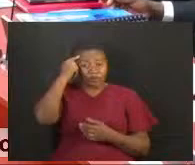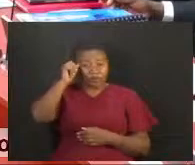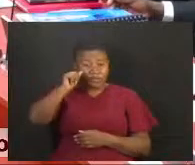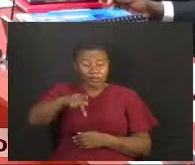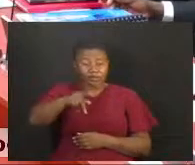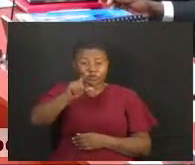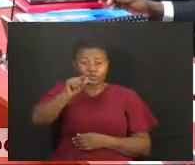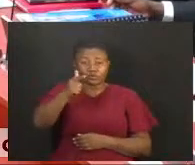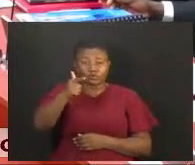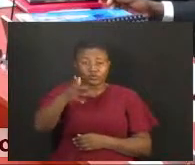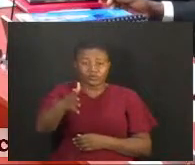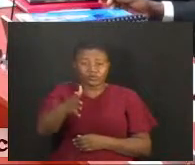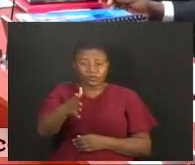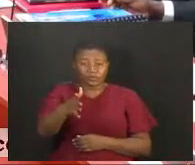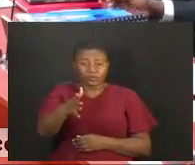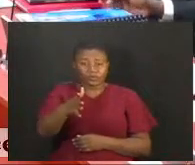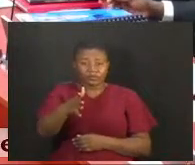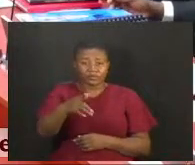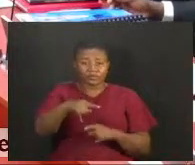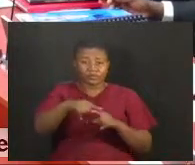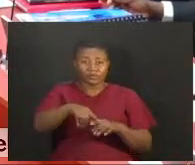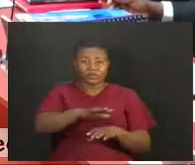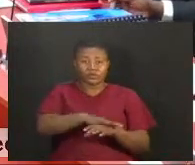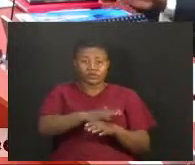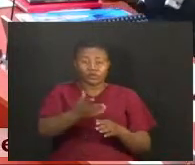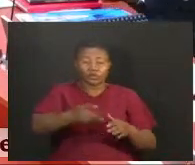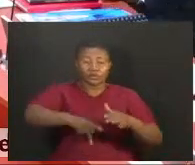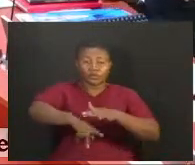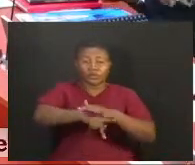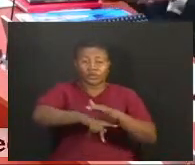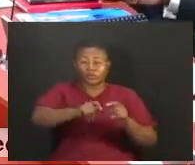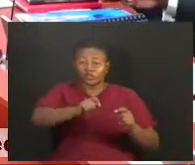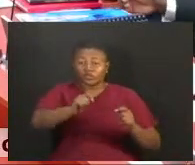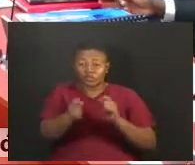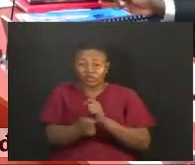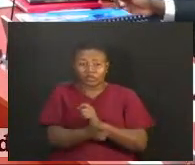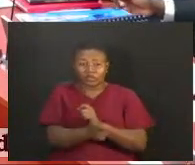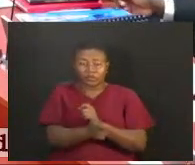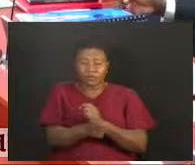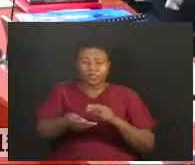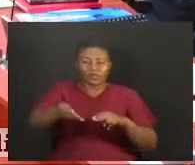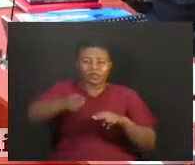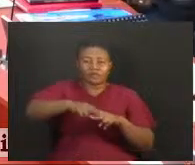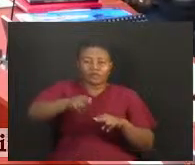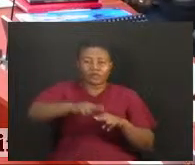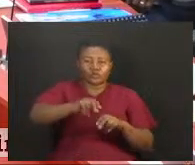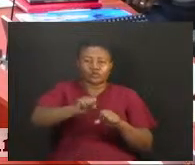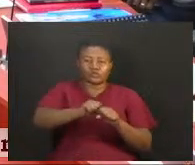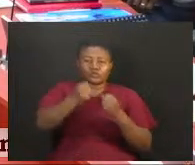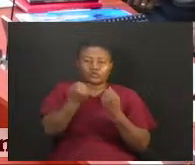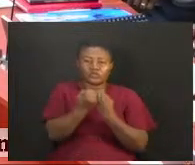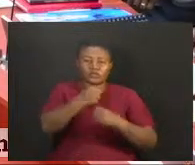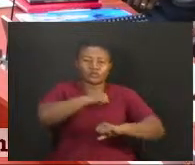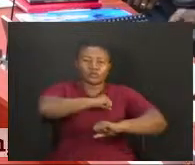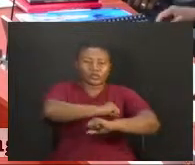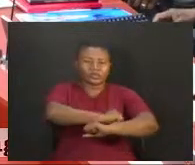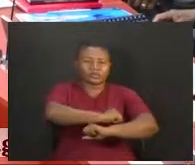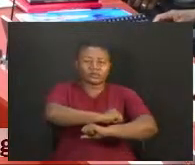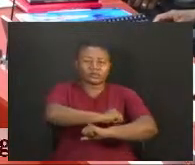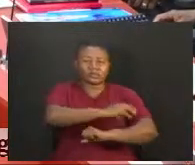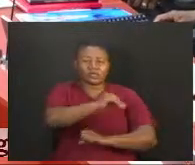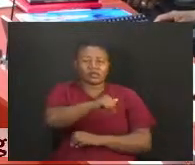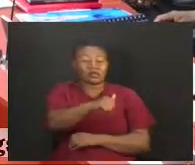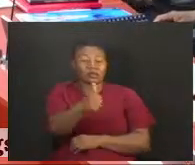2025, such as the primary balance on commitment basis, inflation, social protection, and